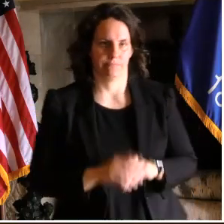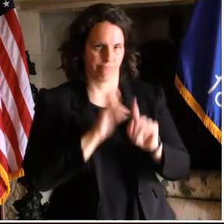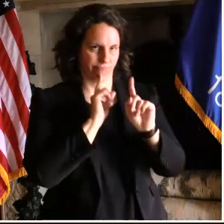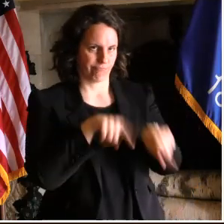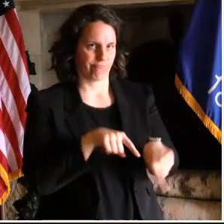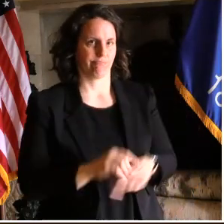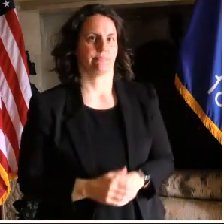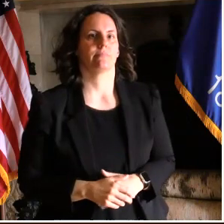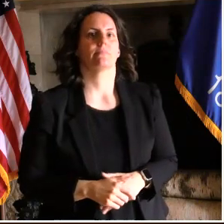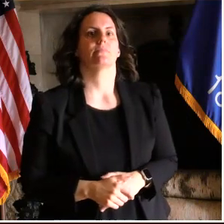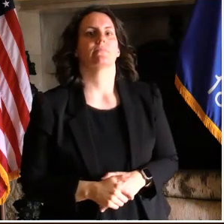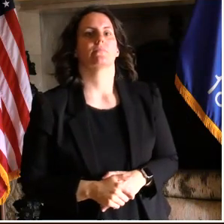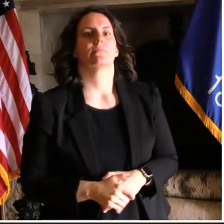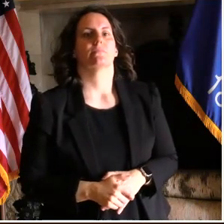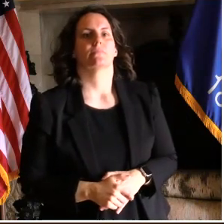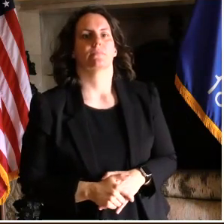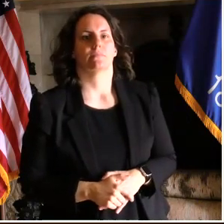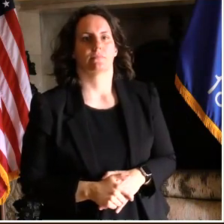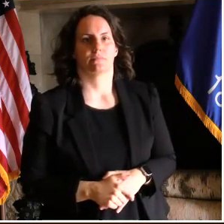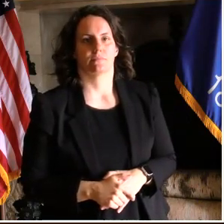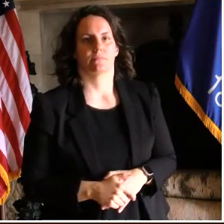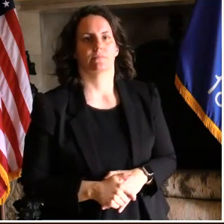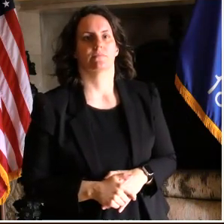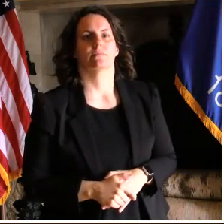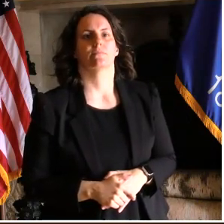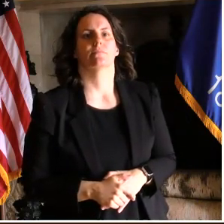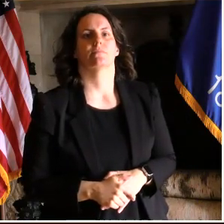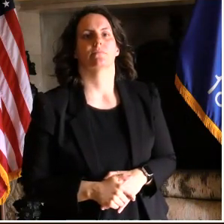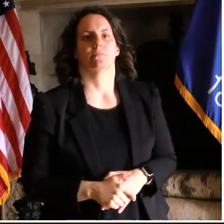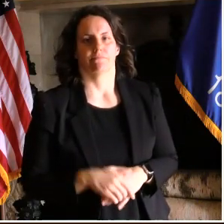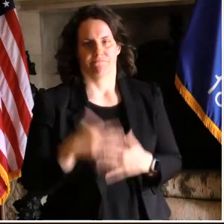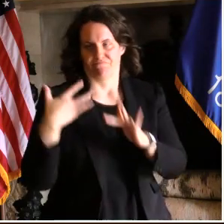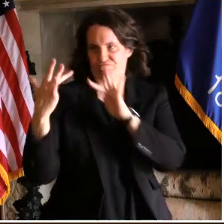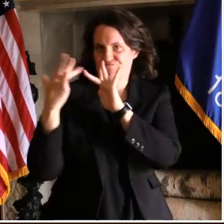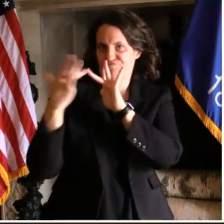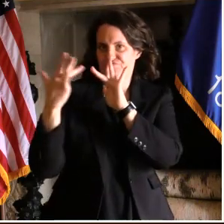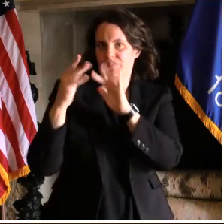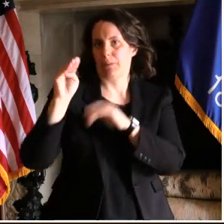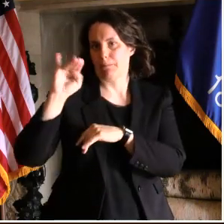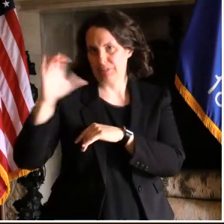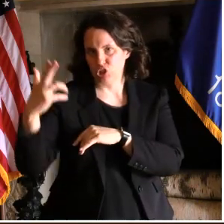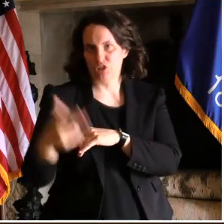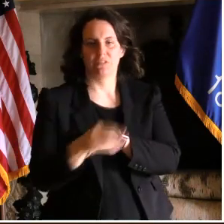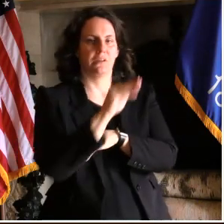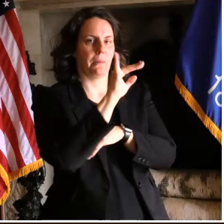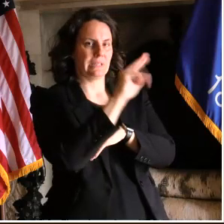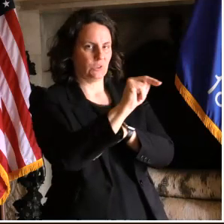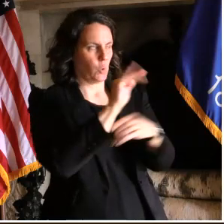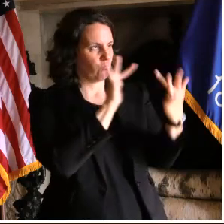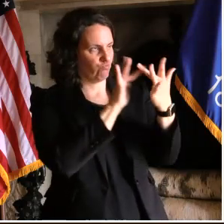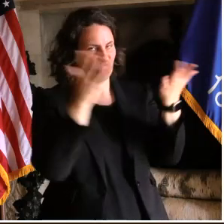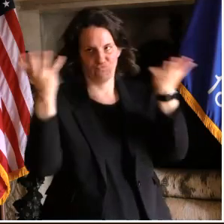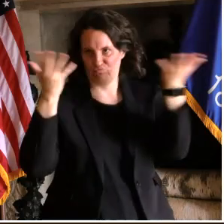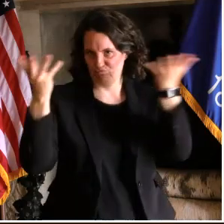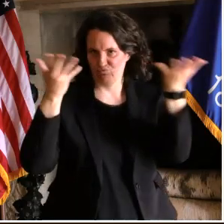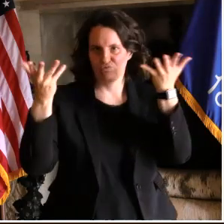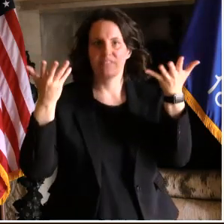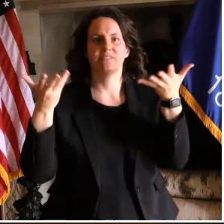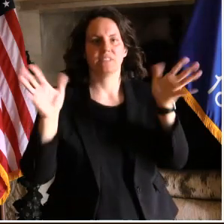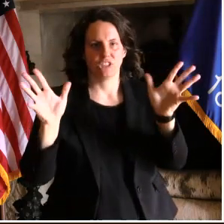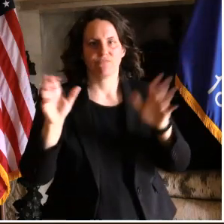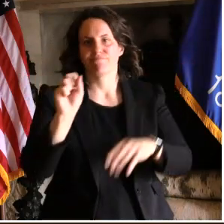the governors of Michigan and Minnesota. And so yes, the answer to your question is yes,